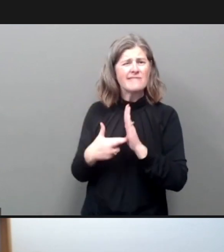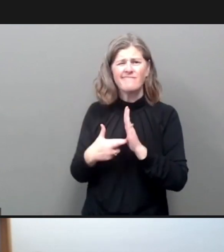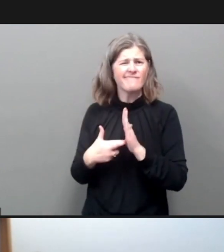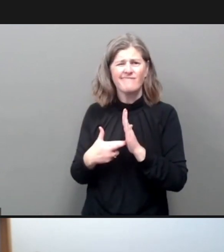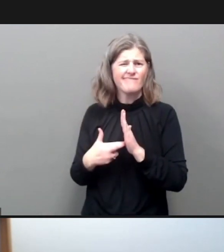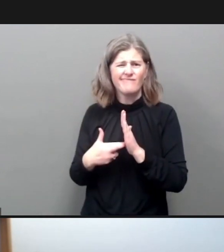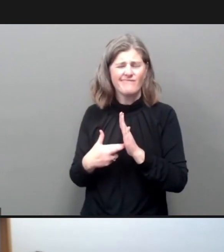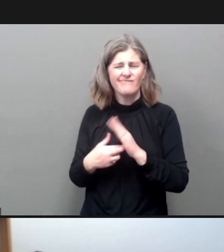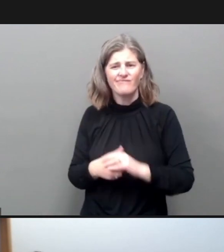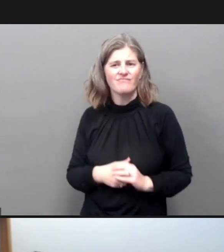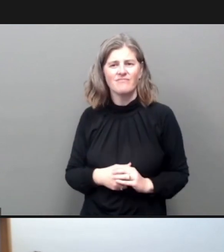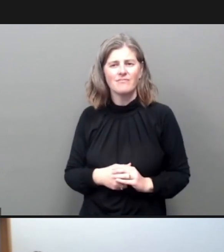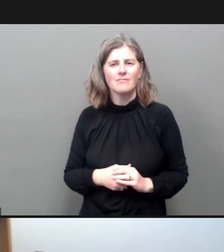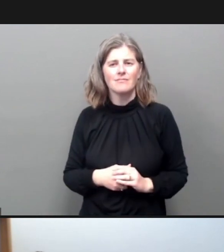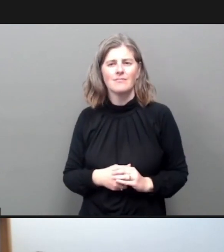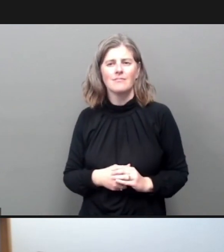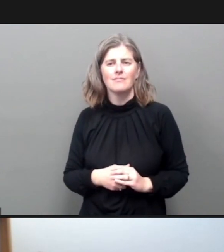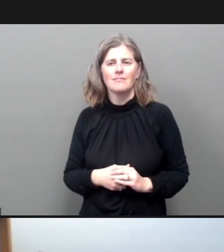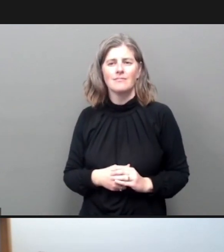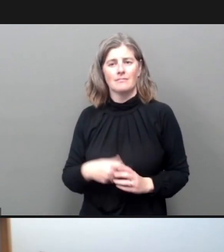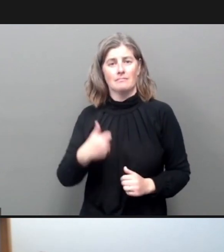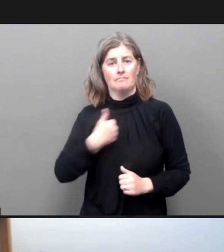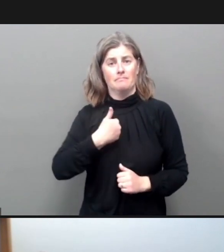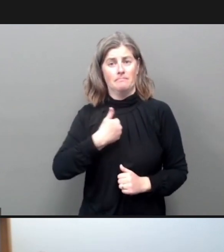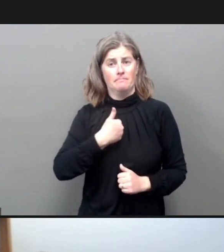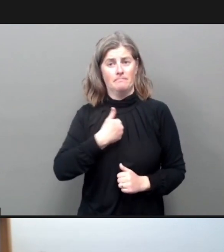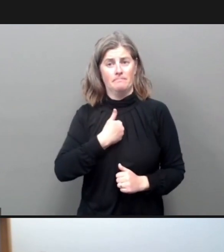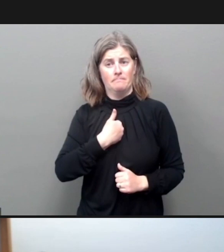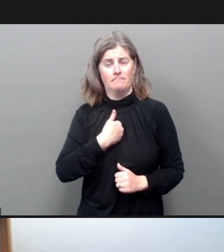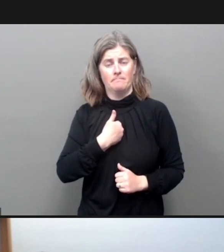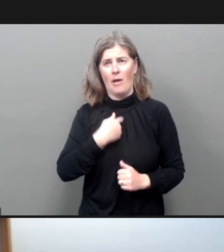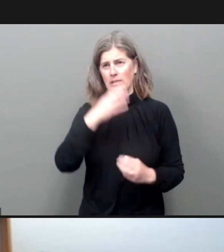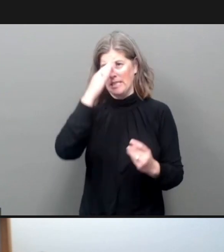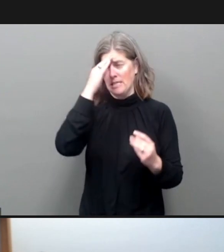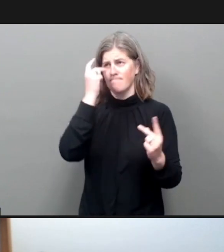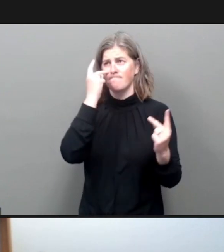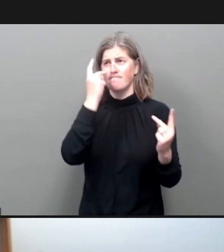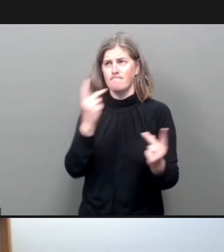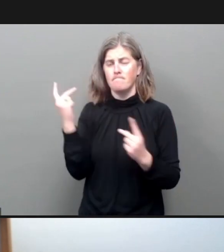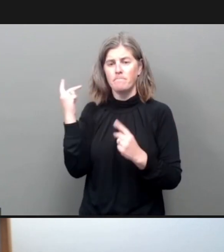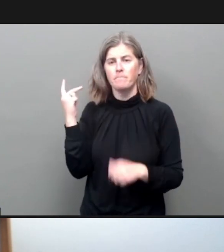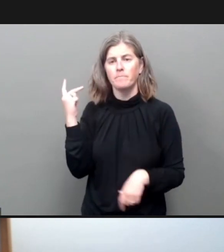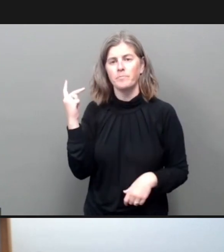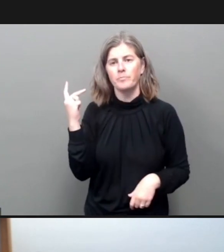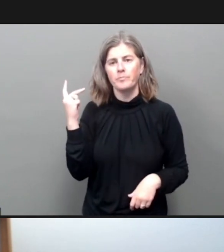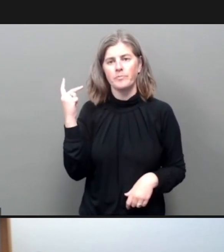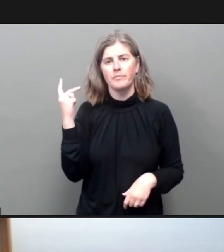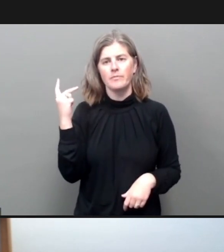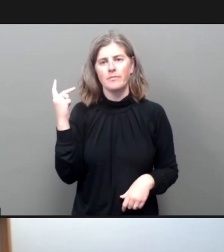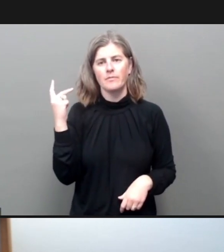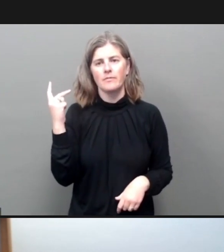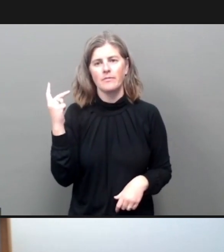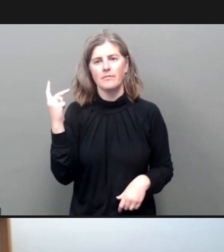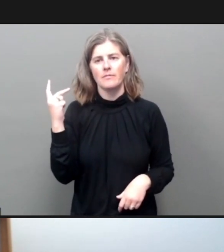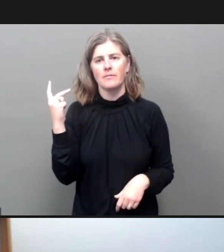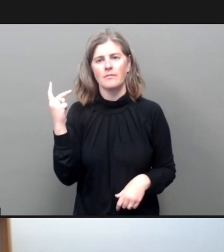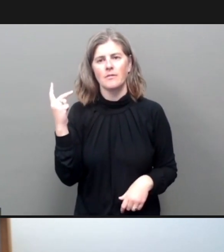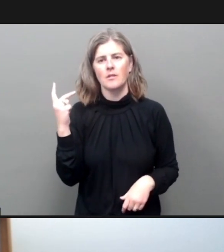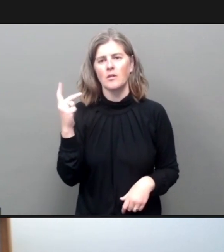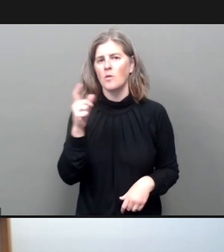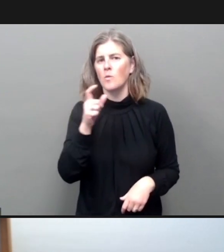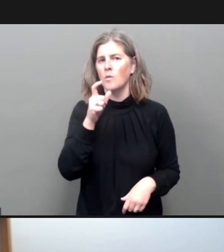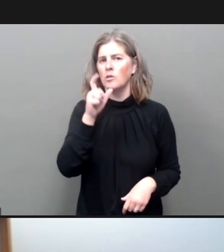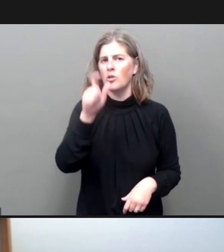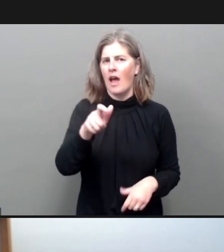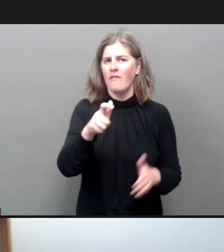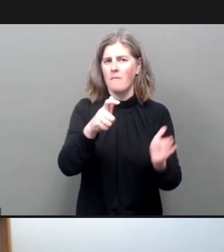And, I'm actually, I think I said this before, I don't think we should have mandates that we wouldn't be willing